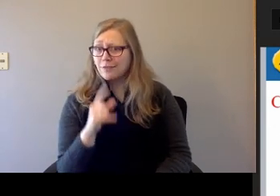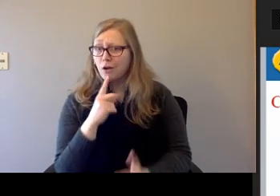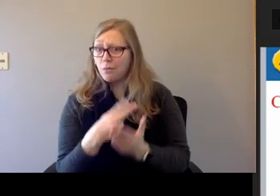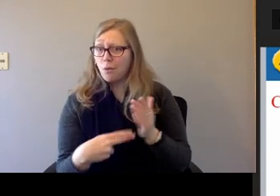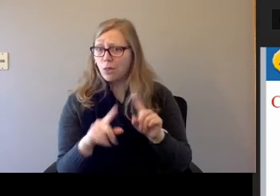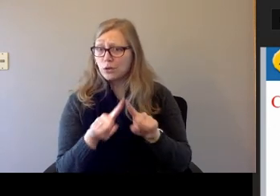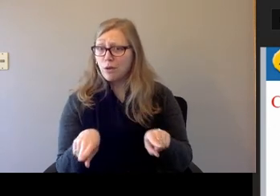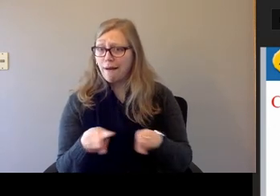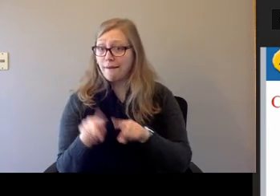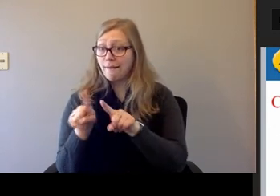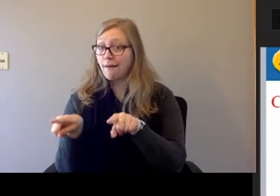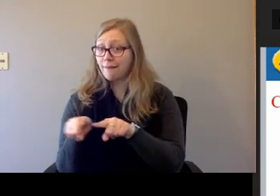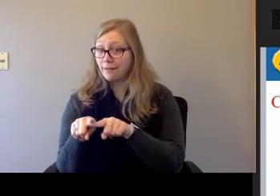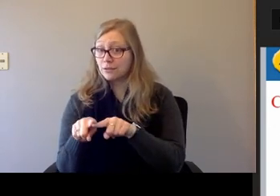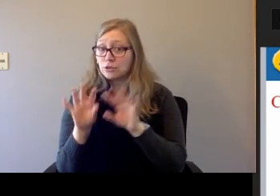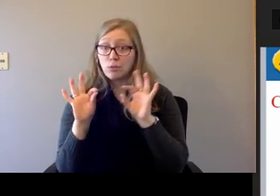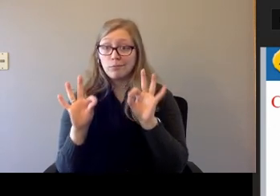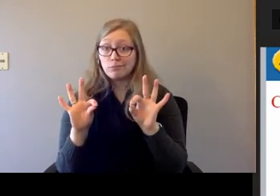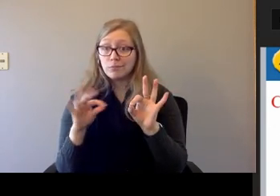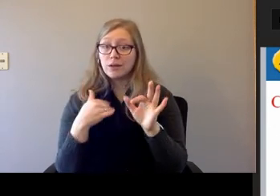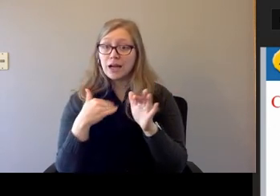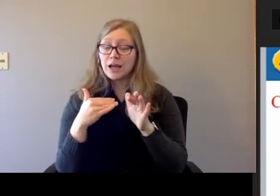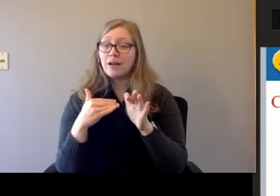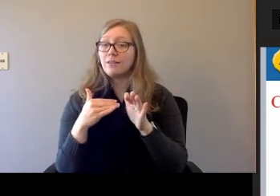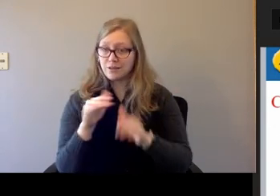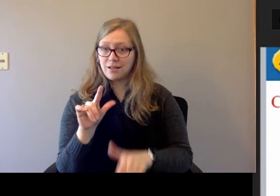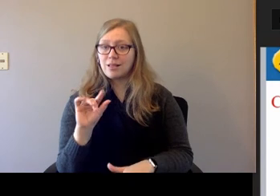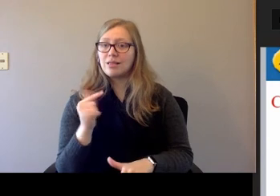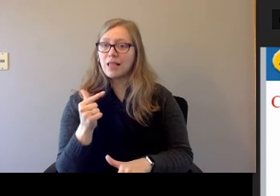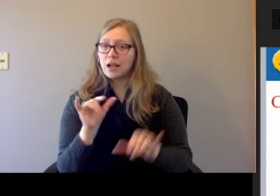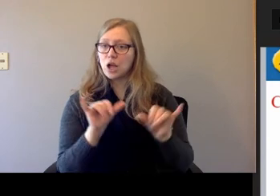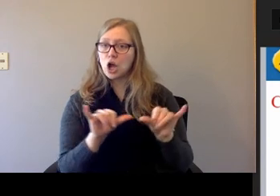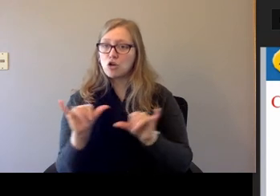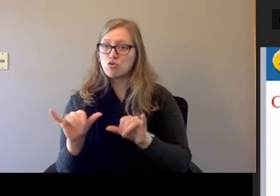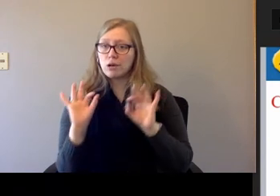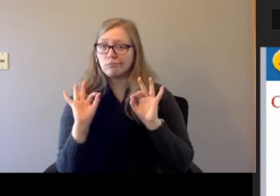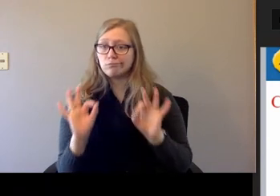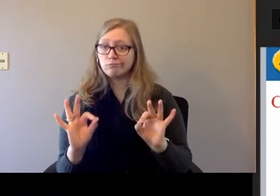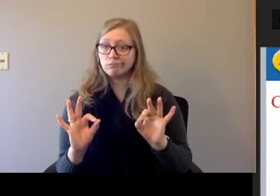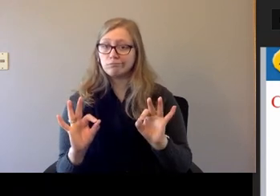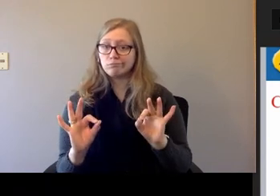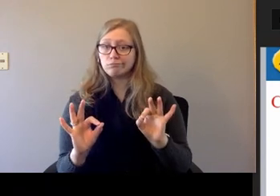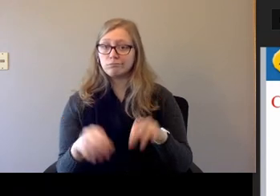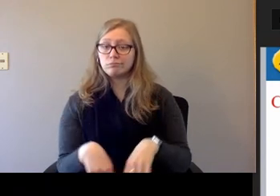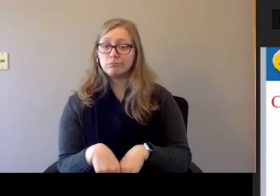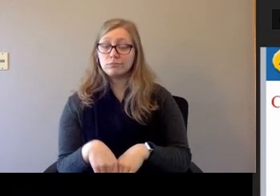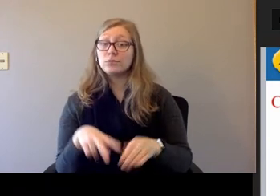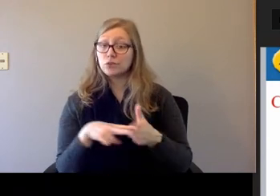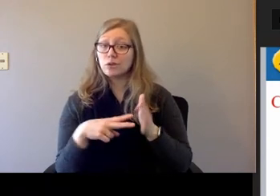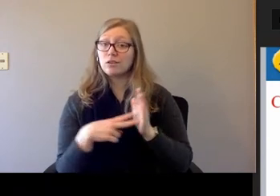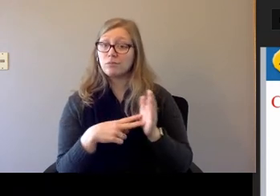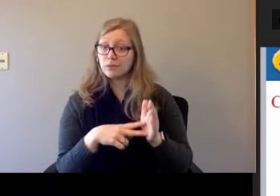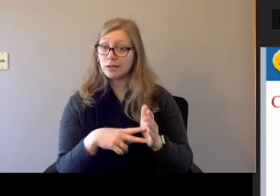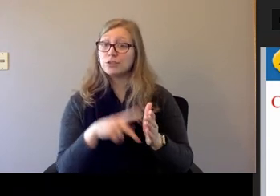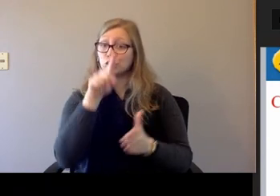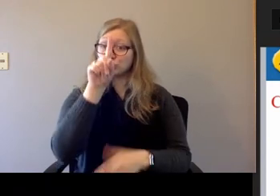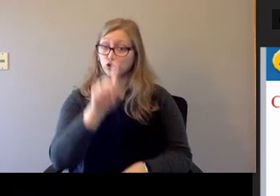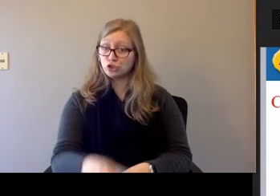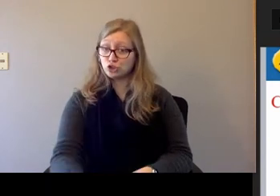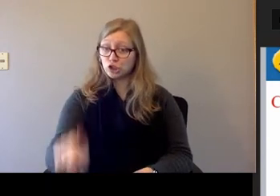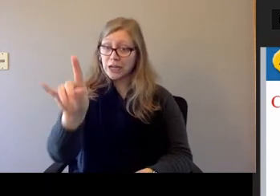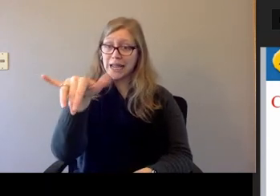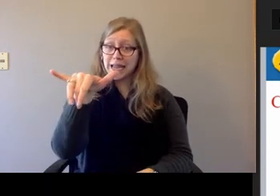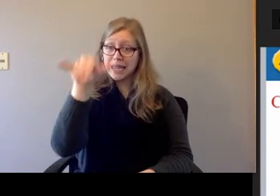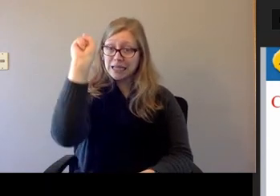also have a shared leg that is congruent. So we got the hypotenuse congruent, the leg congruent. Yes, it meets all the